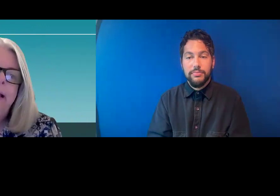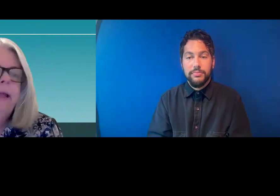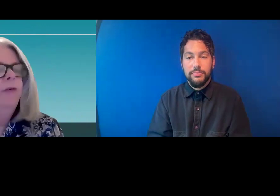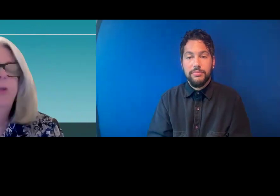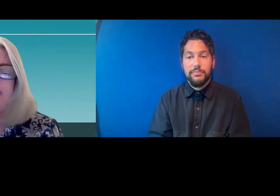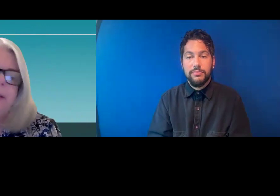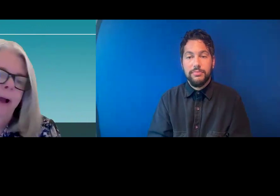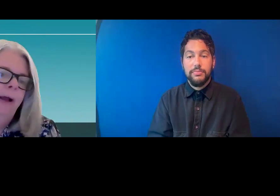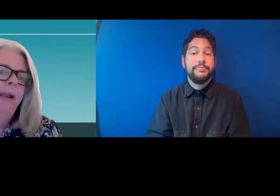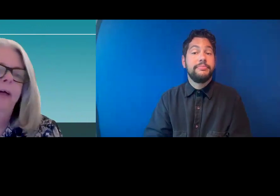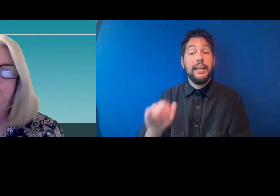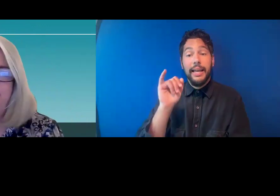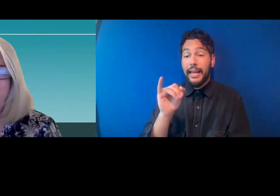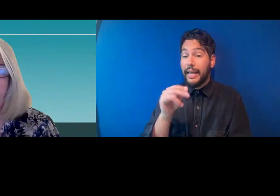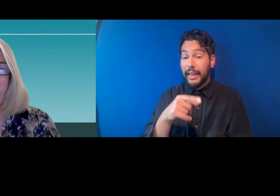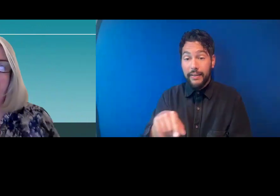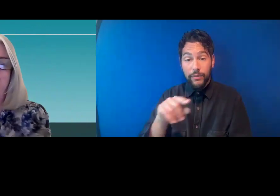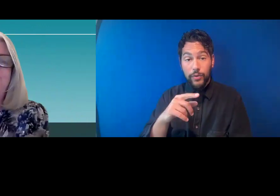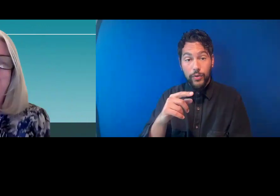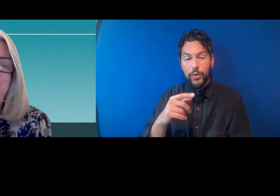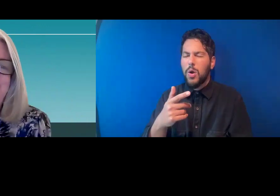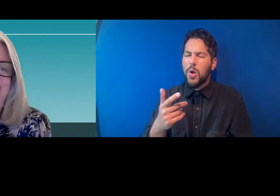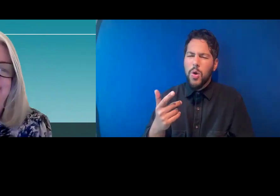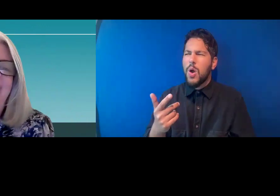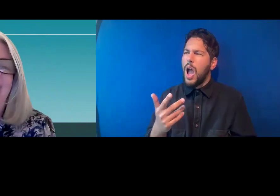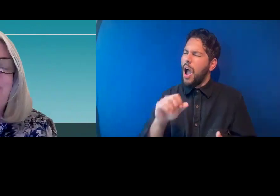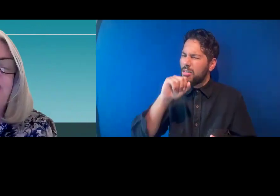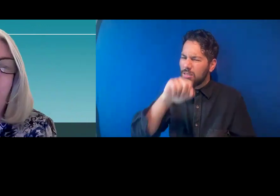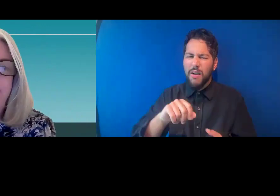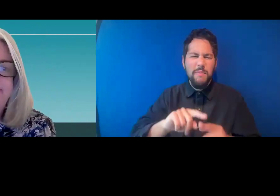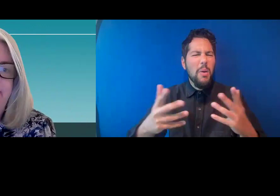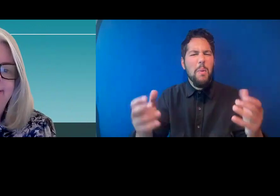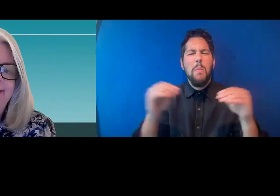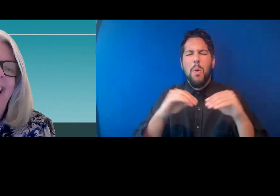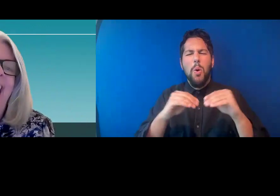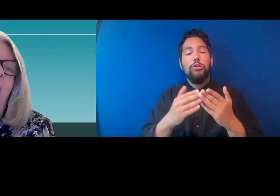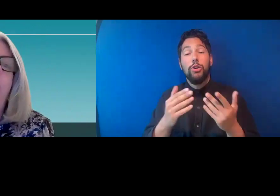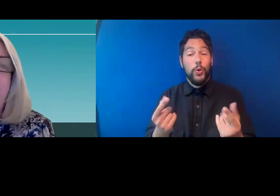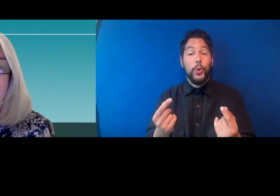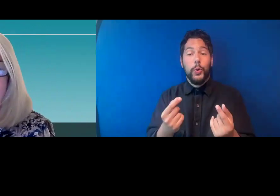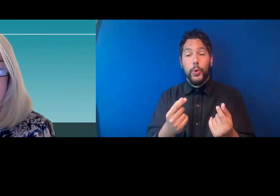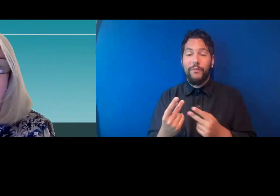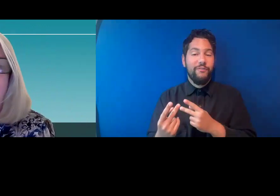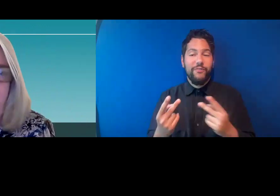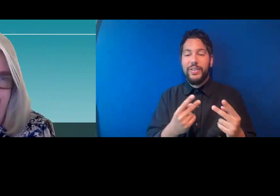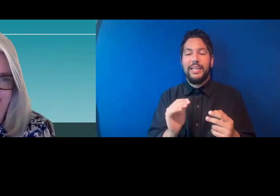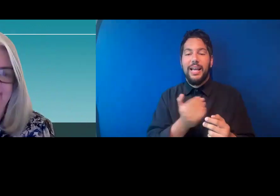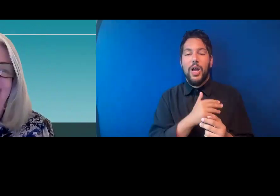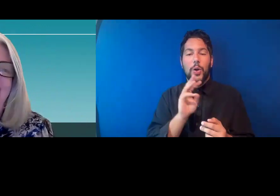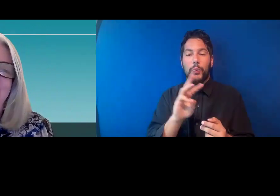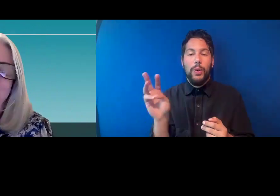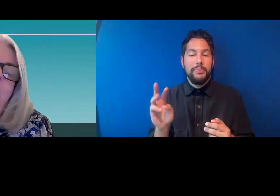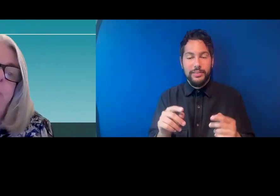And then if you're thinking about, I love all of this, but I want to get more resources, on our website, we have a